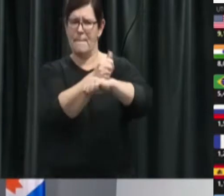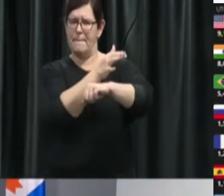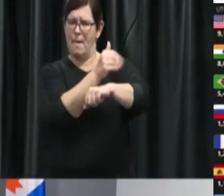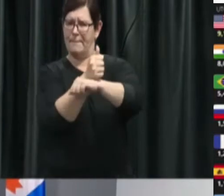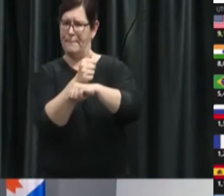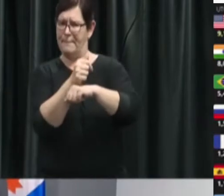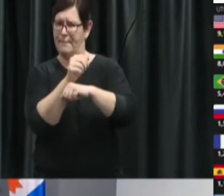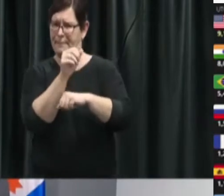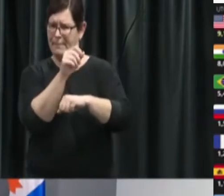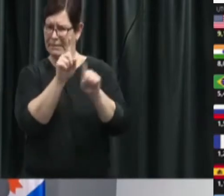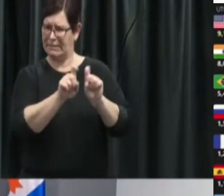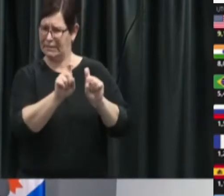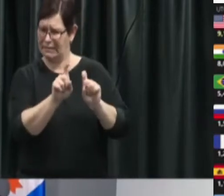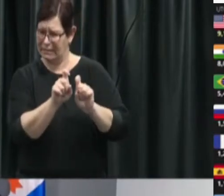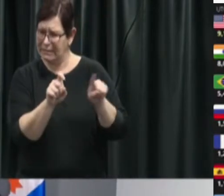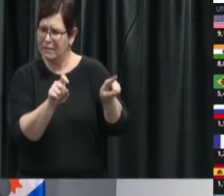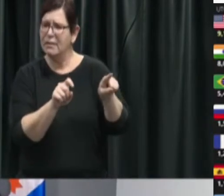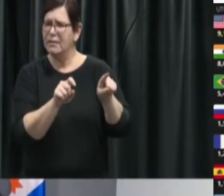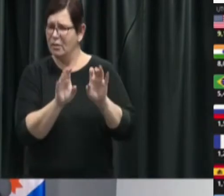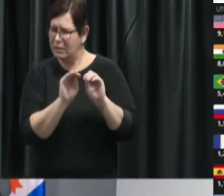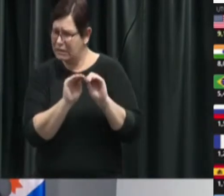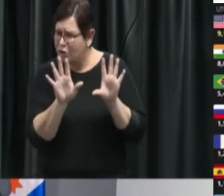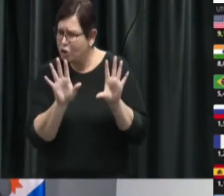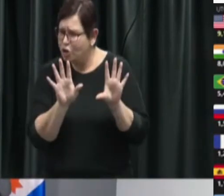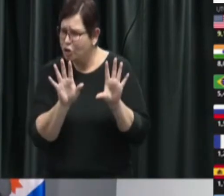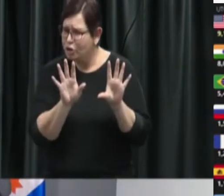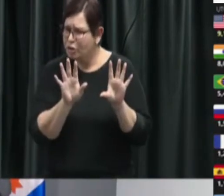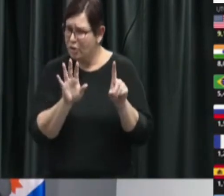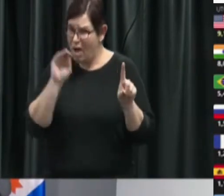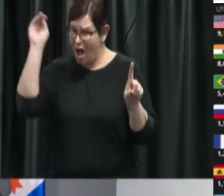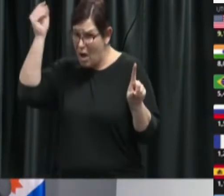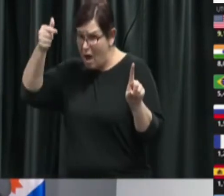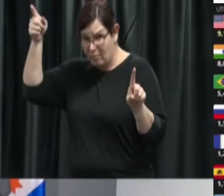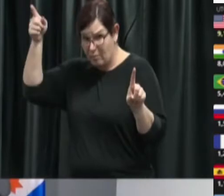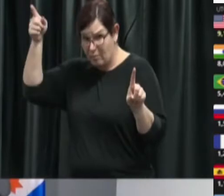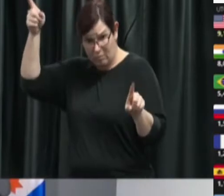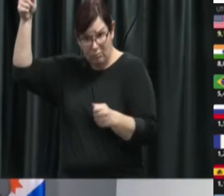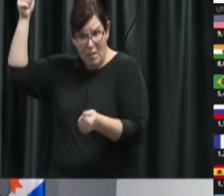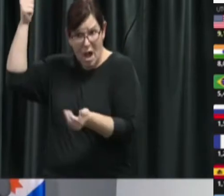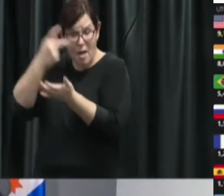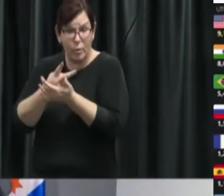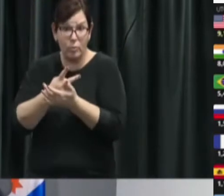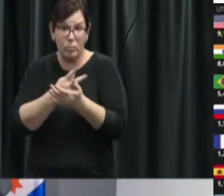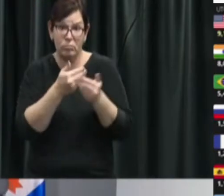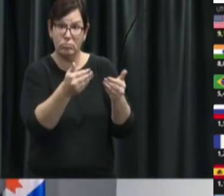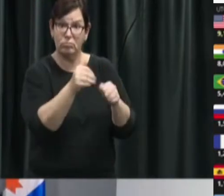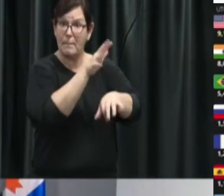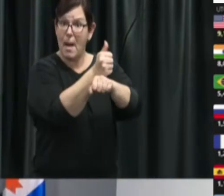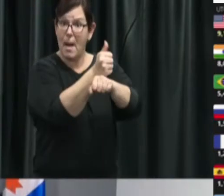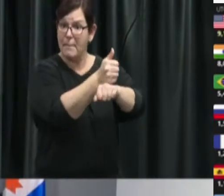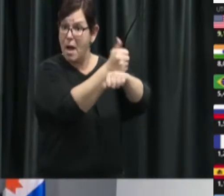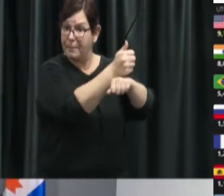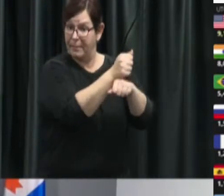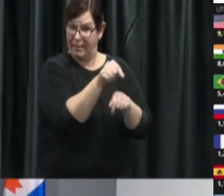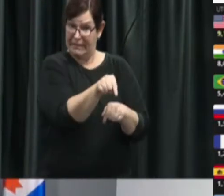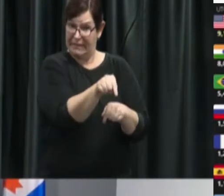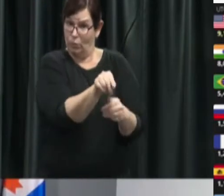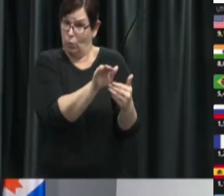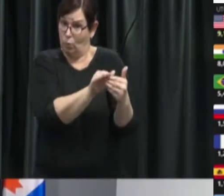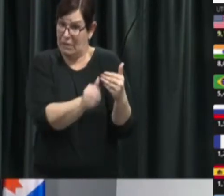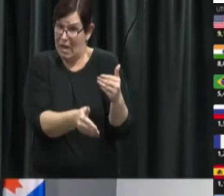Are these areas which the province have approved pop-up testing will proceed this weekend? And I'm wondering, just to